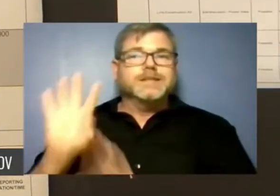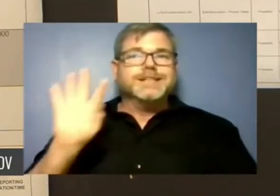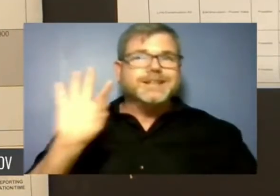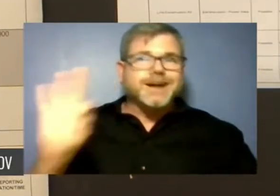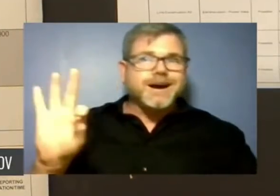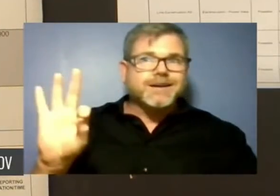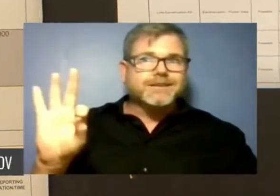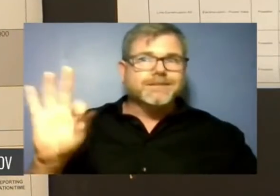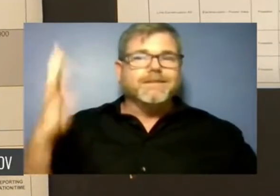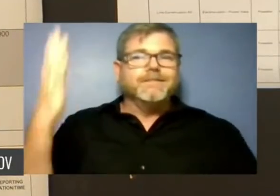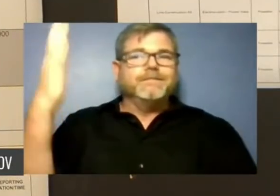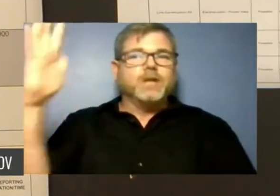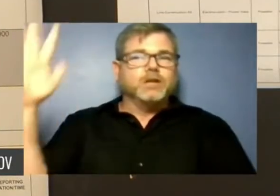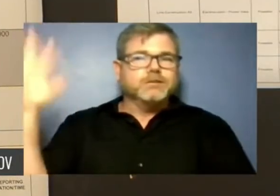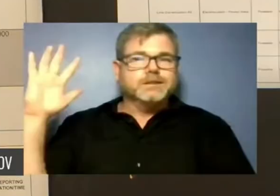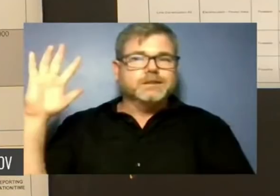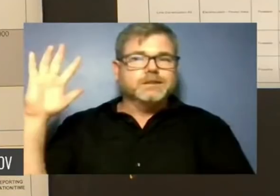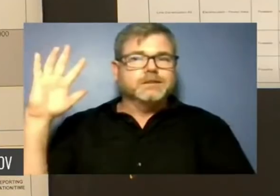to